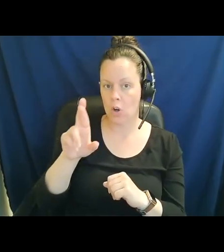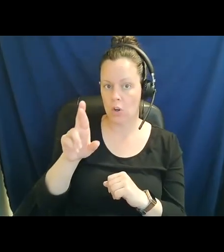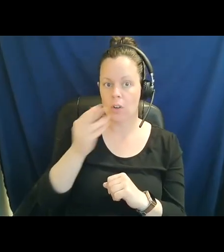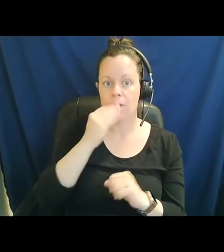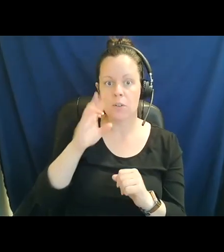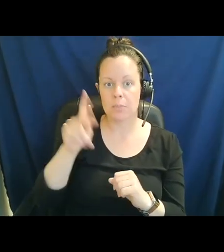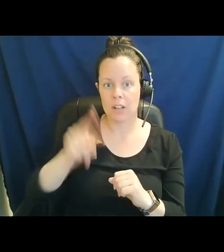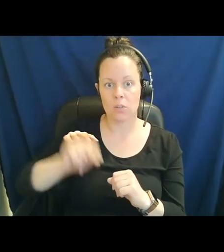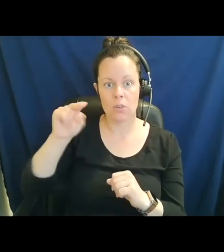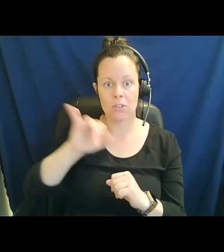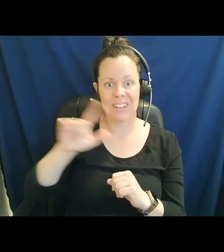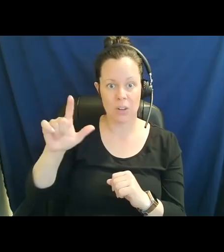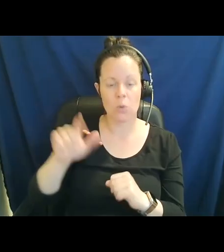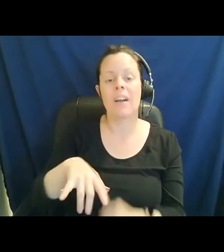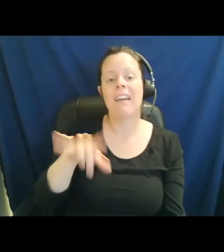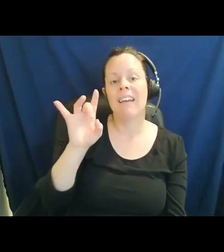at